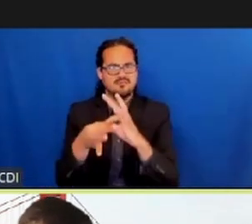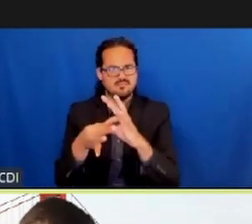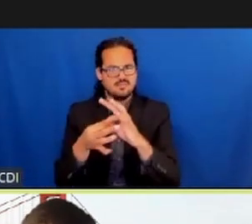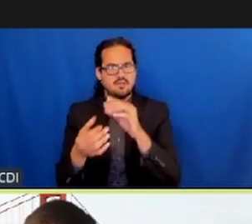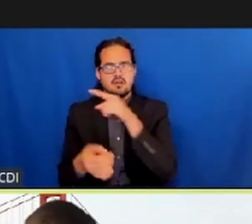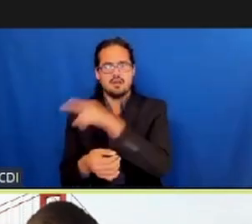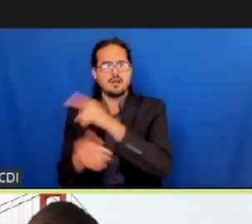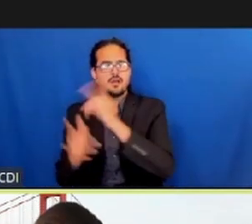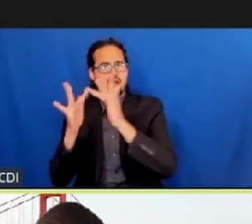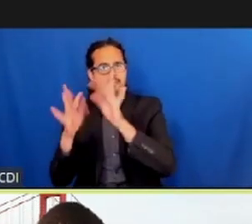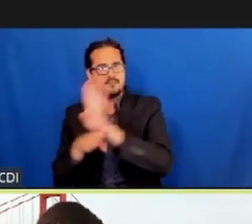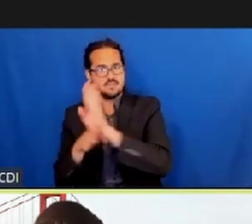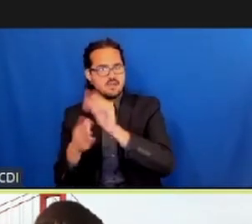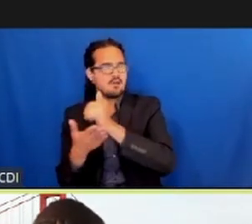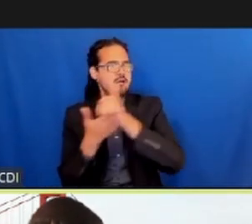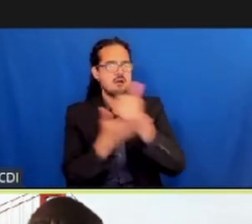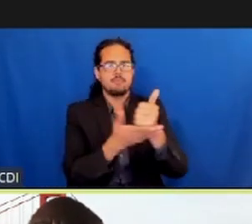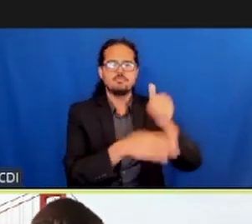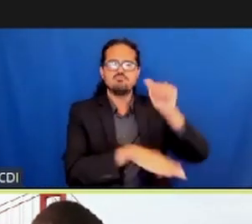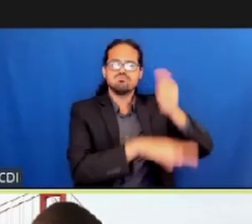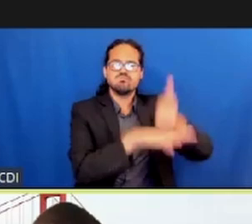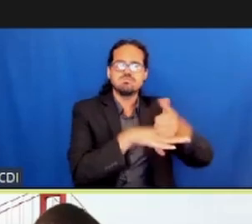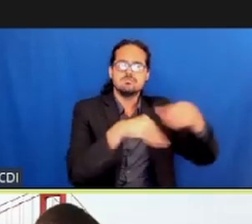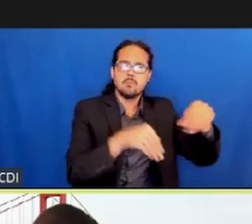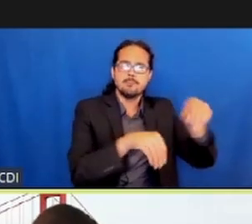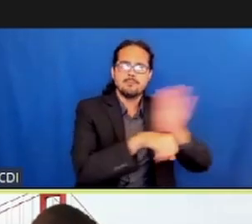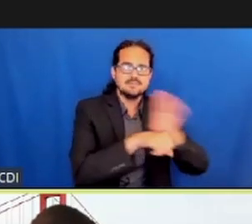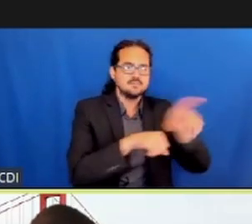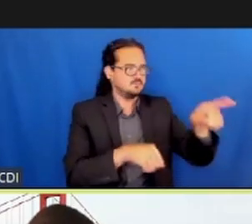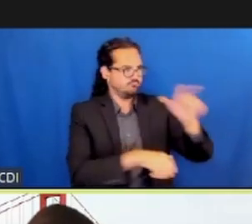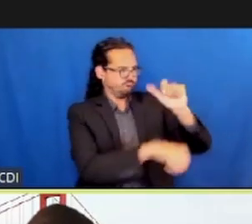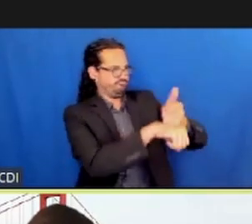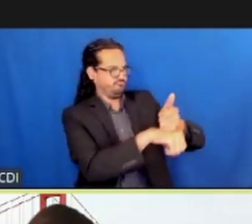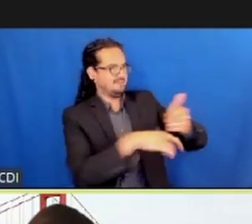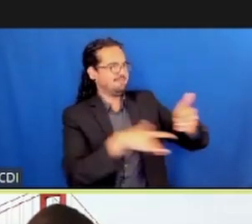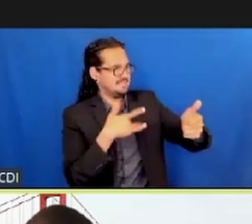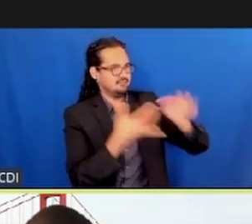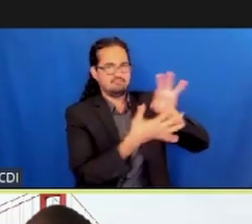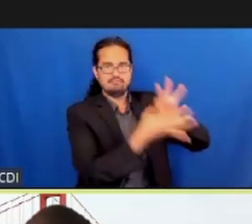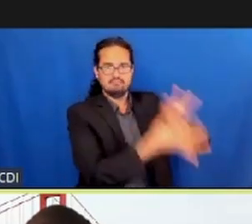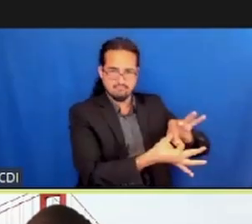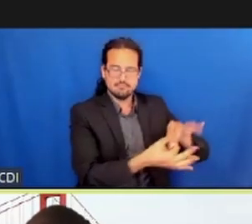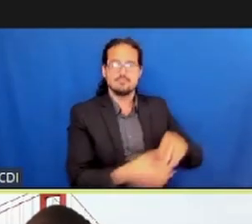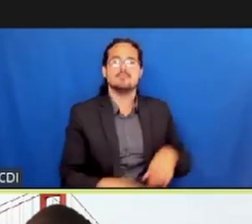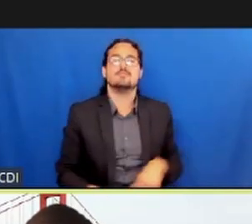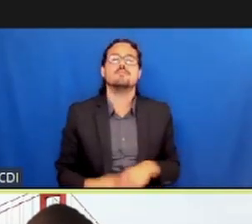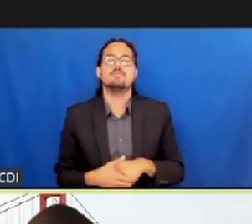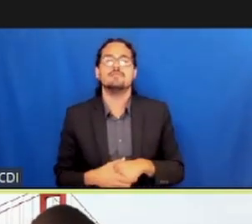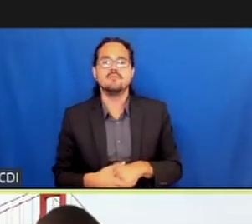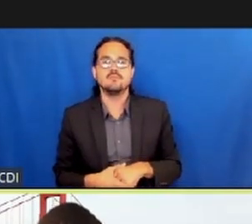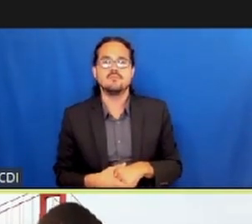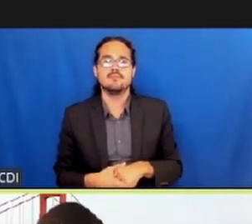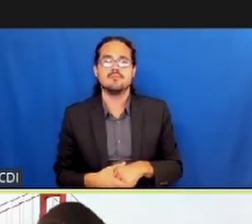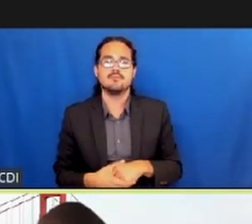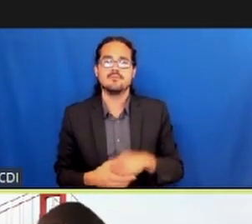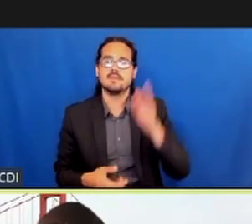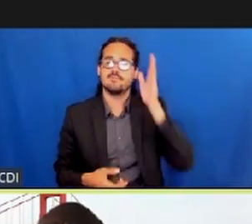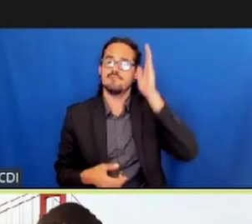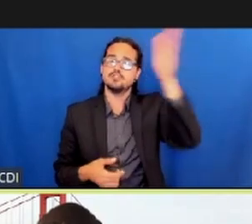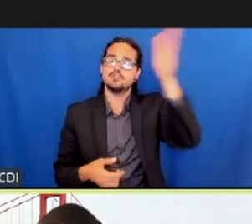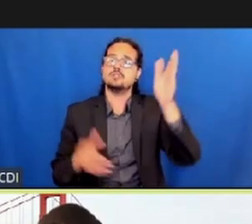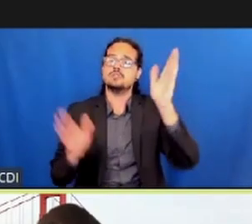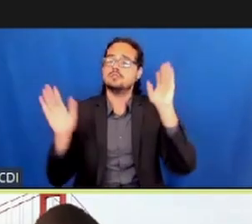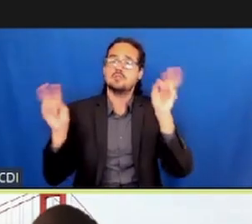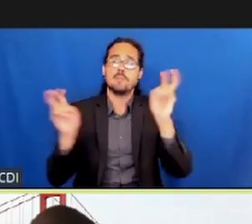Future topics will include how to incubate and attract high growth industries here in Marin. And lastly, how do we explore